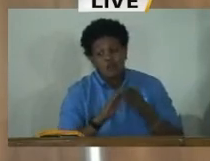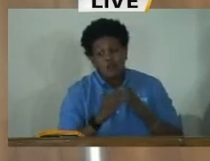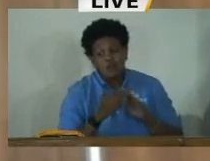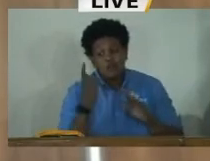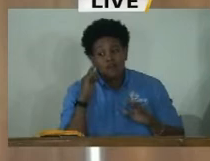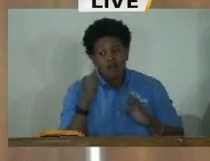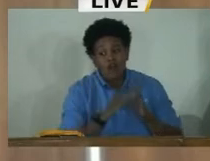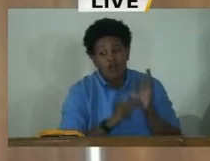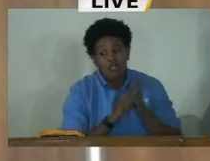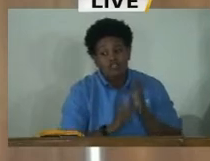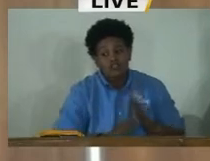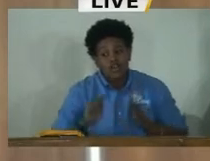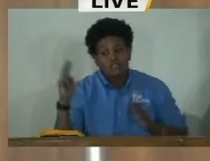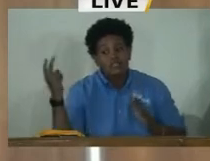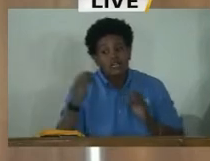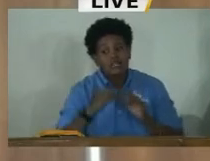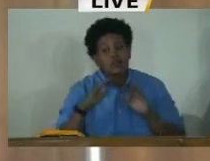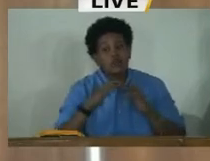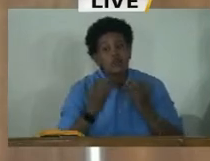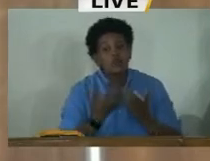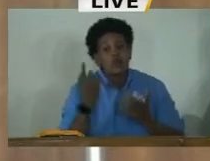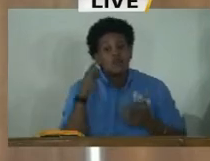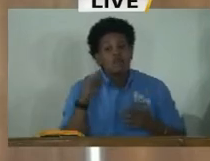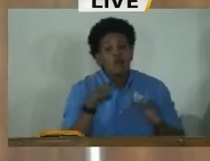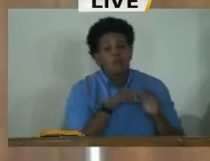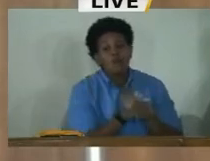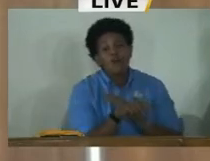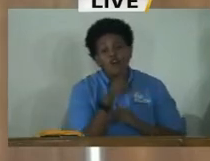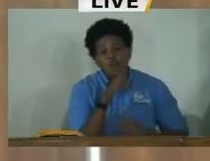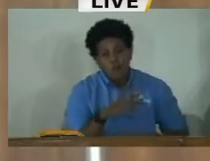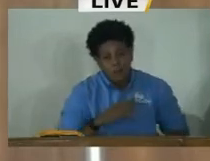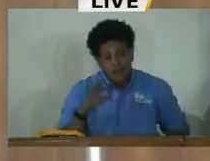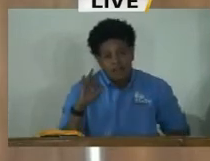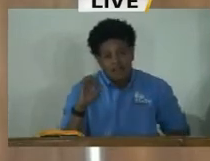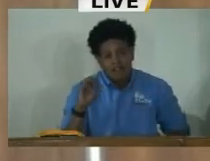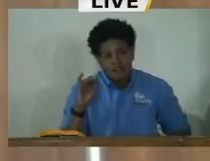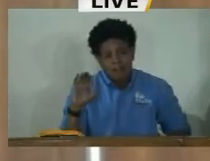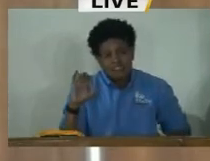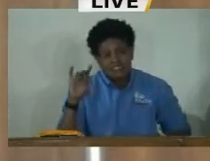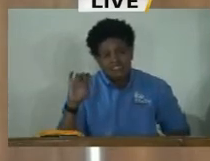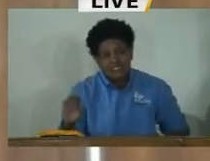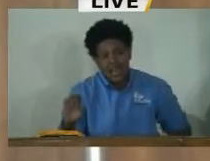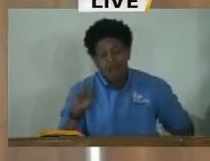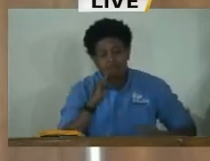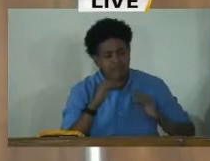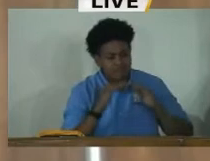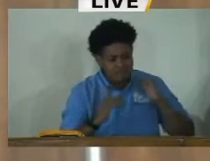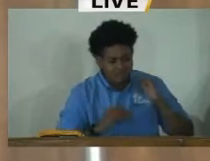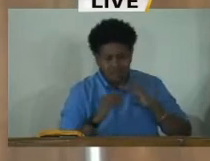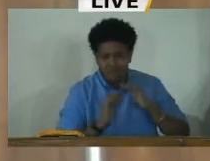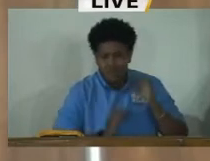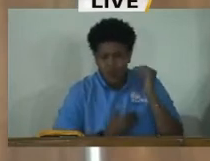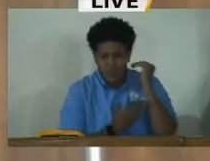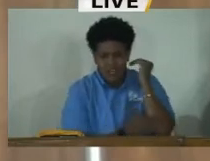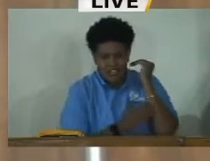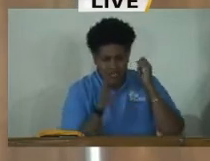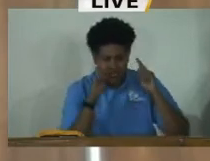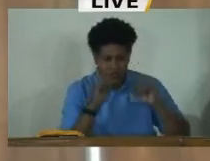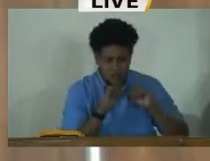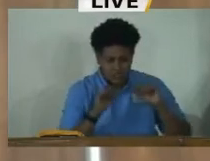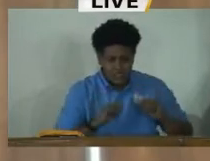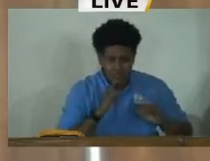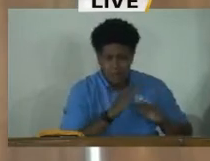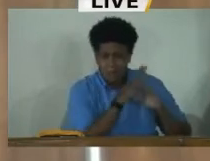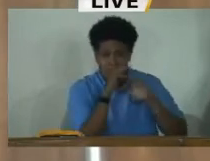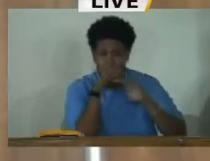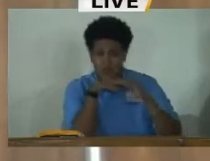and ranking second in the world for femicide, or the murder of women. The inequalities within our nation's education system, barriers